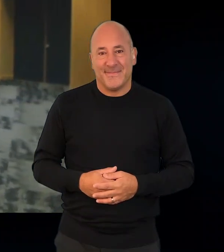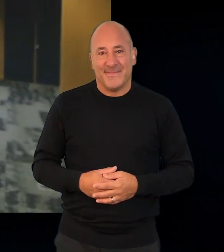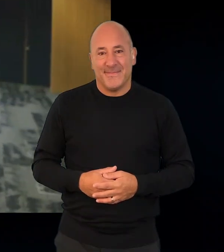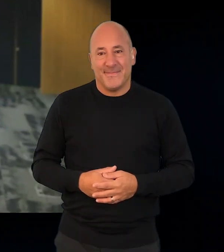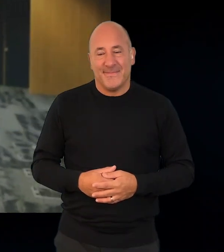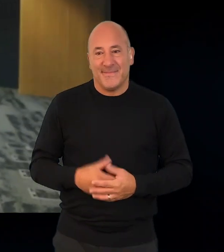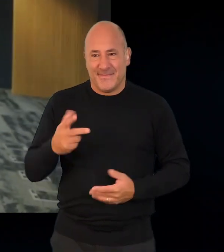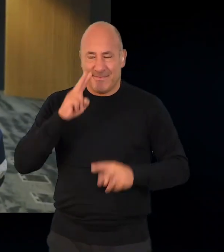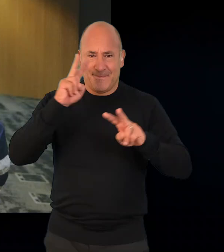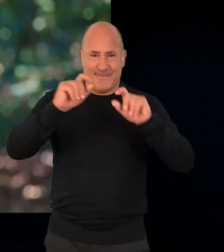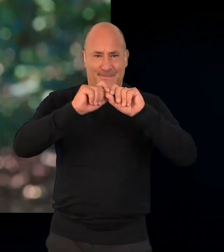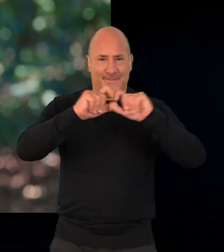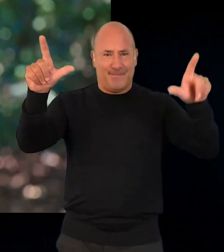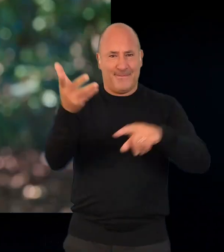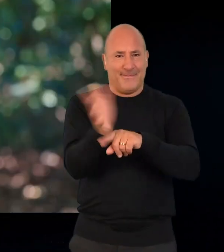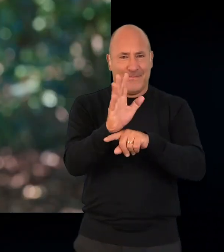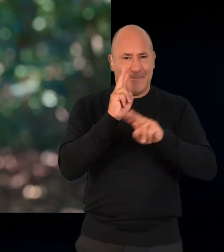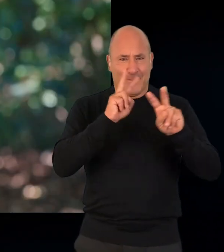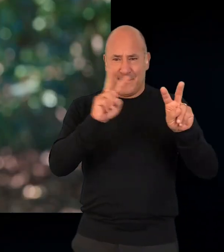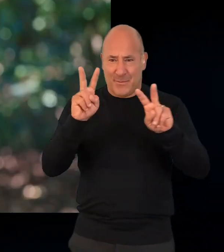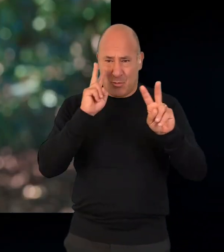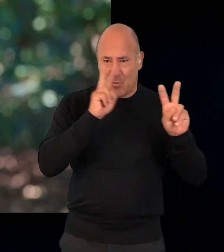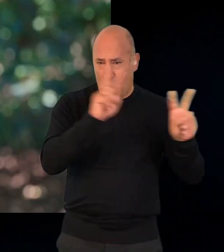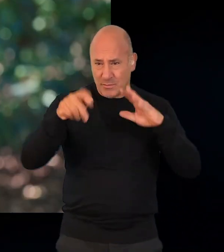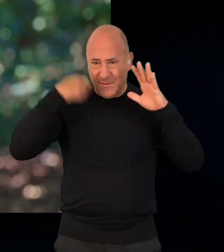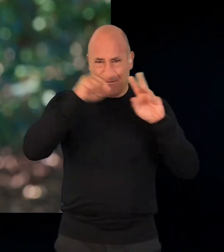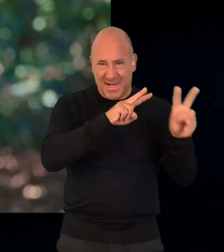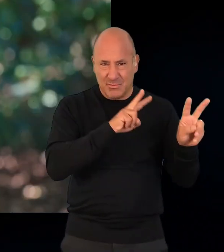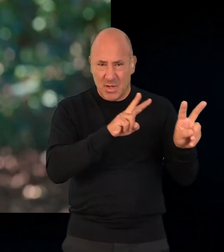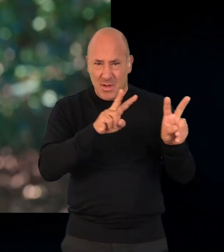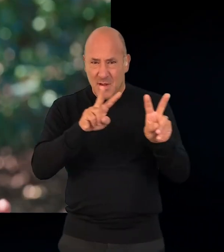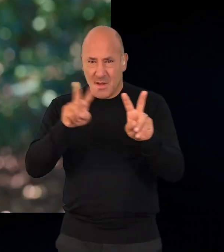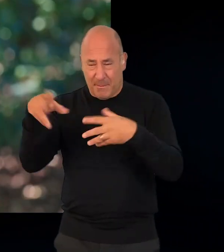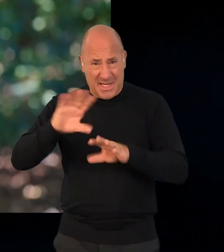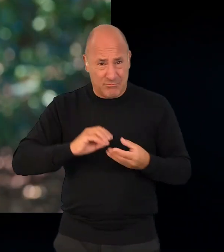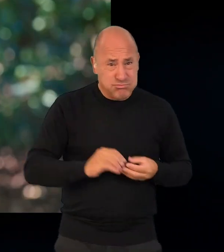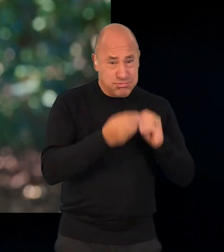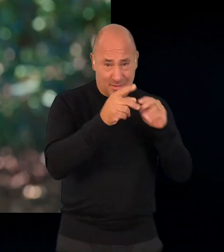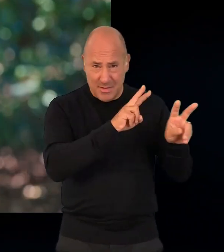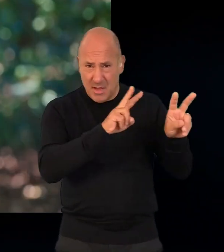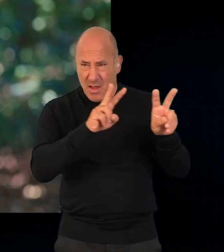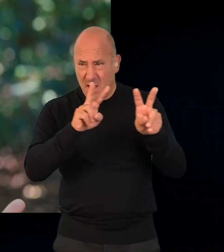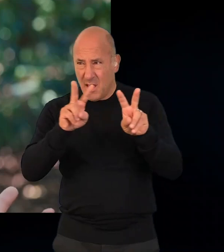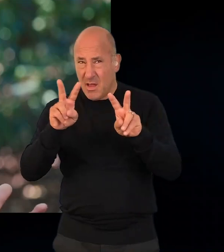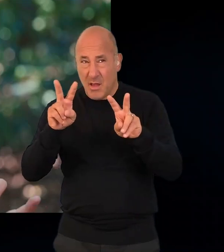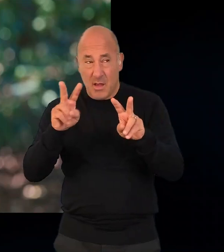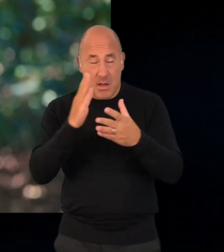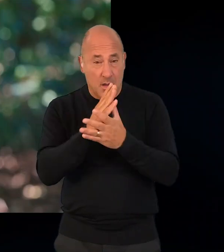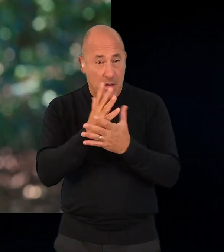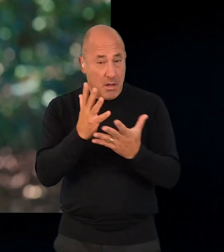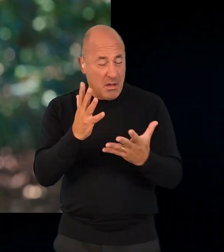The screening was magical at getting to watch them watch the films that they've made